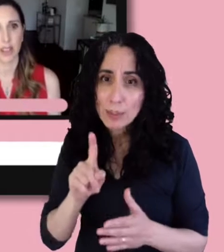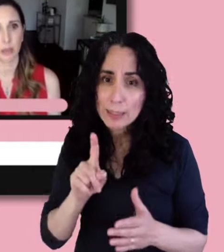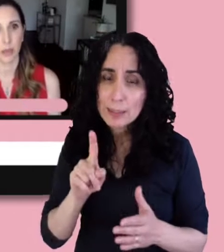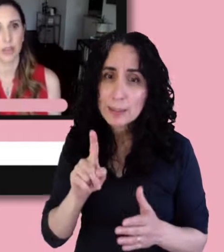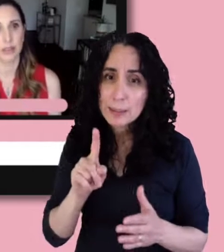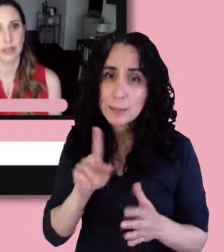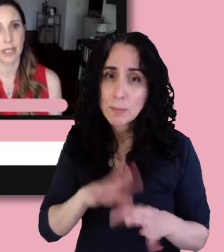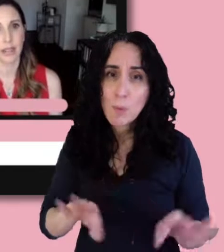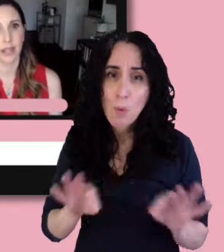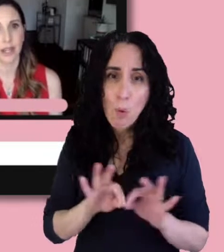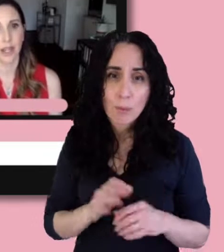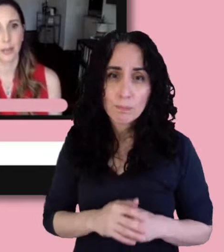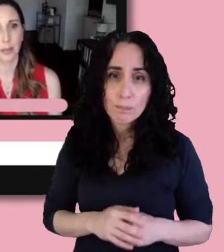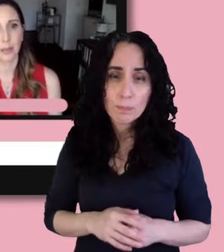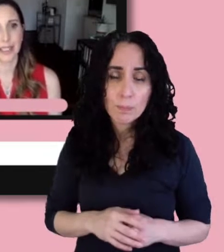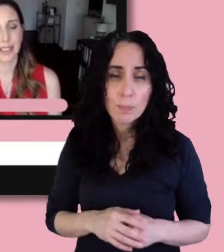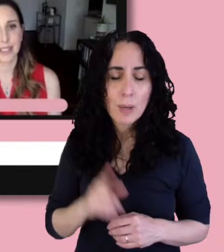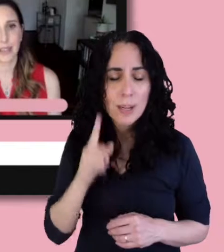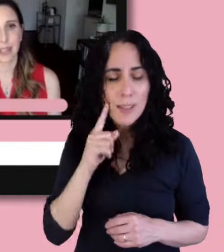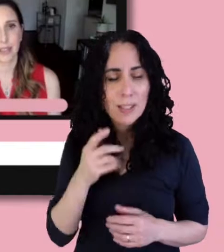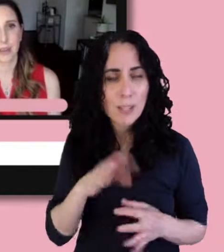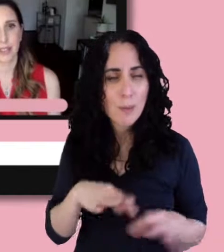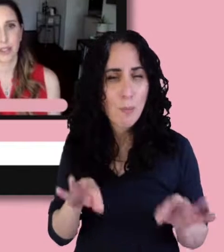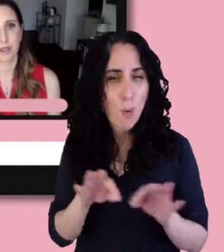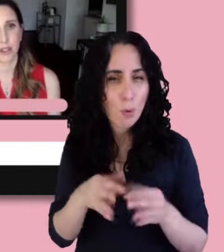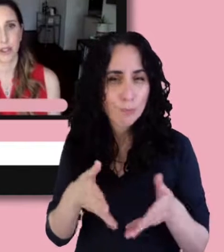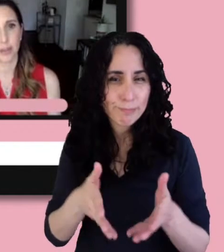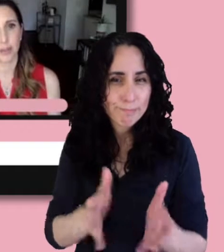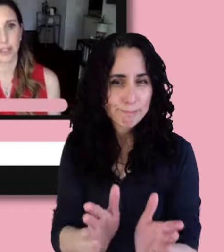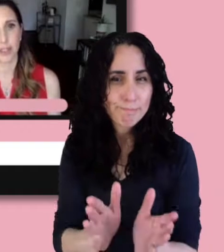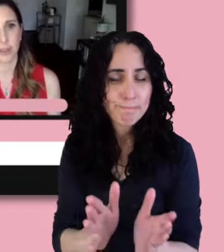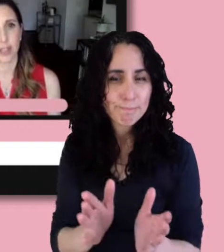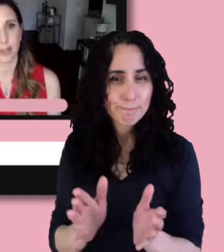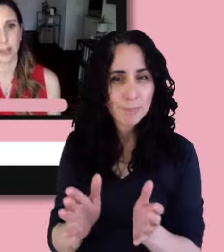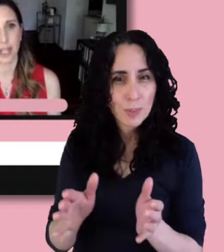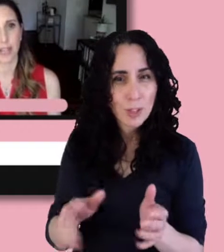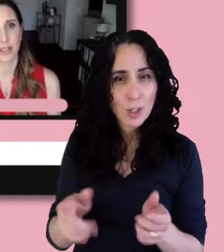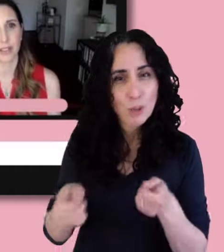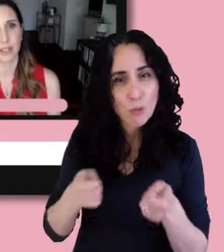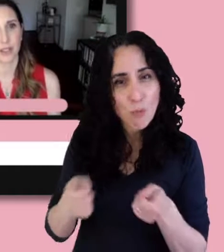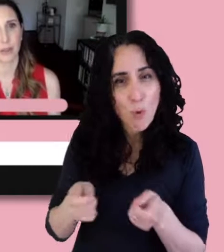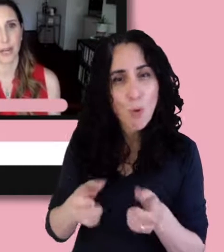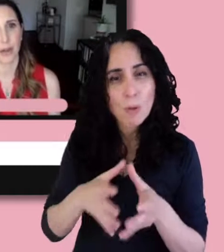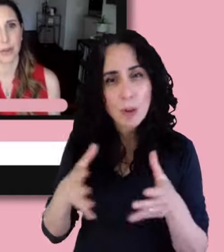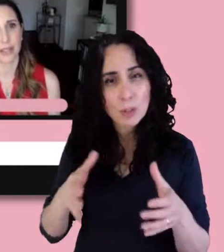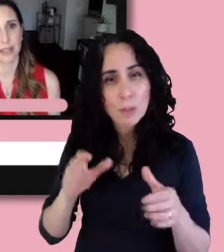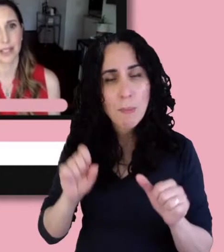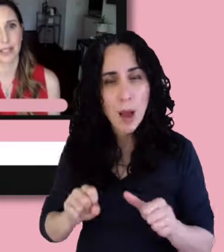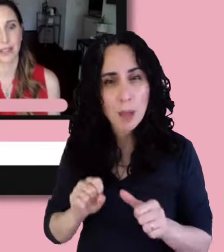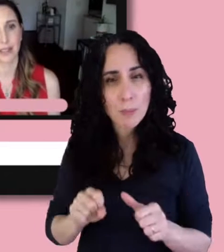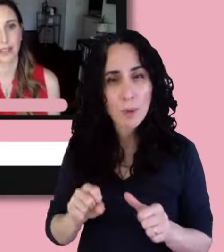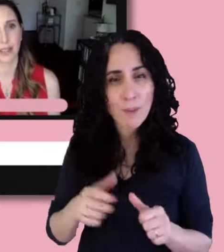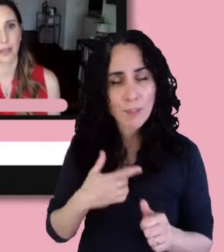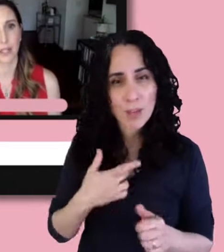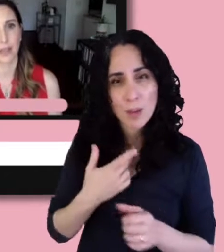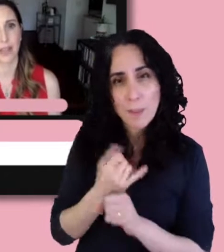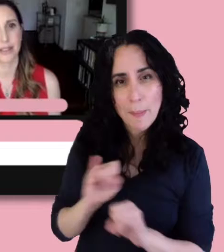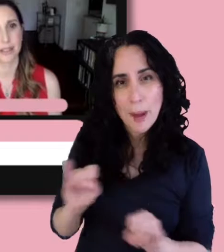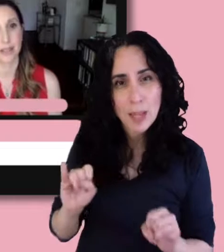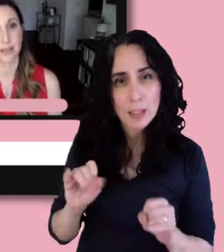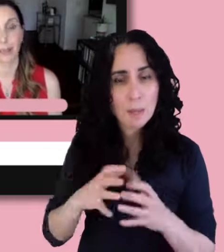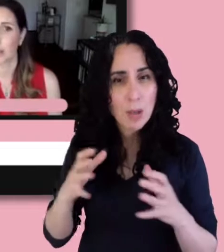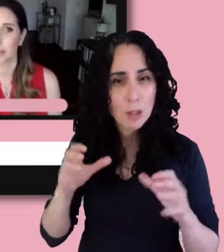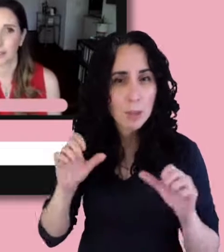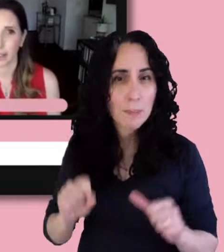really important. But I like to let them steer the ship as much as possible to have a sense of empowerment and, independence